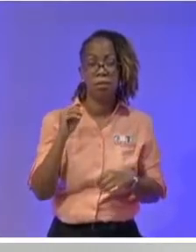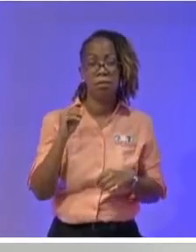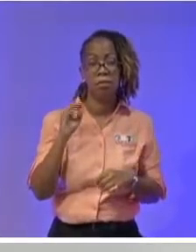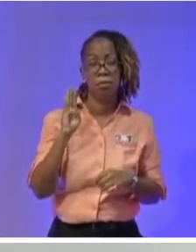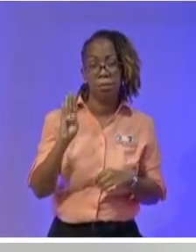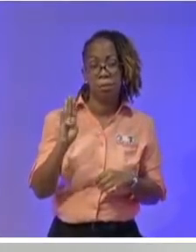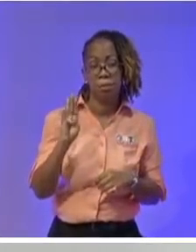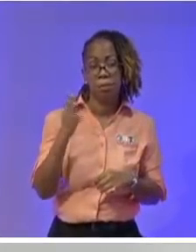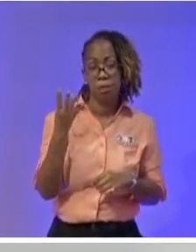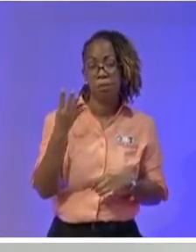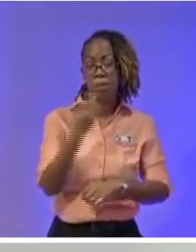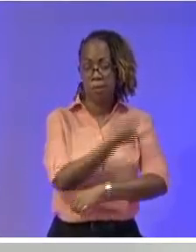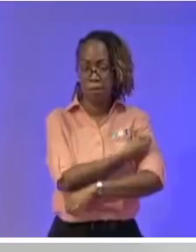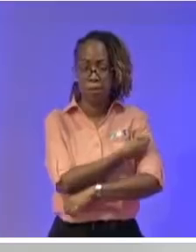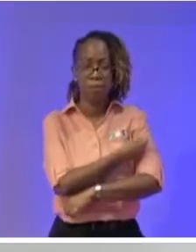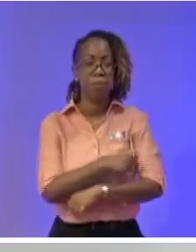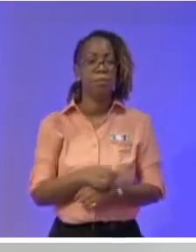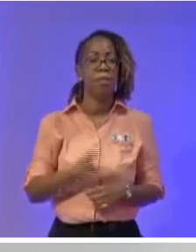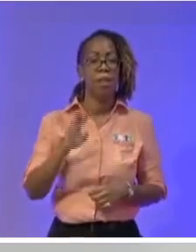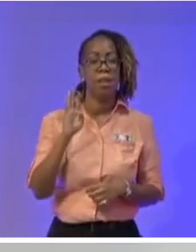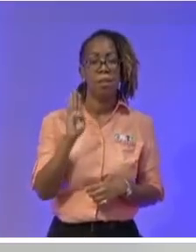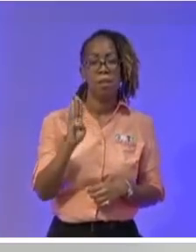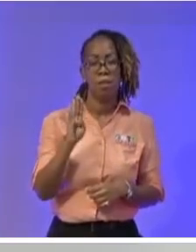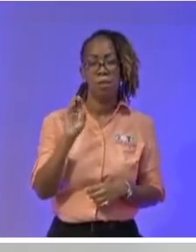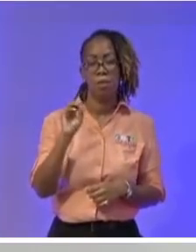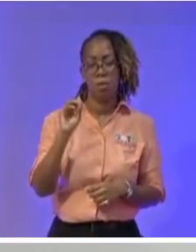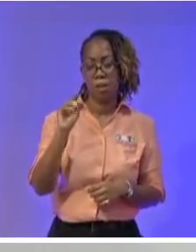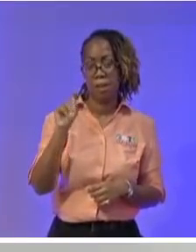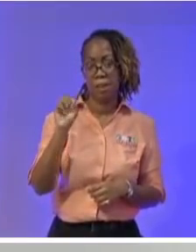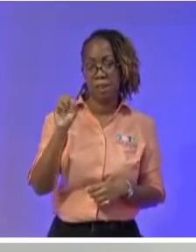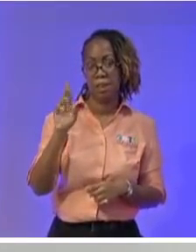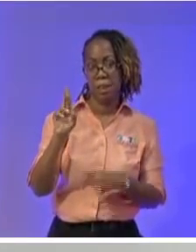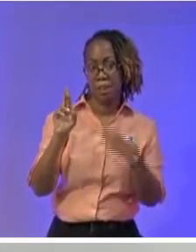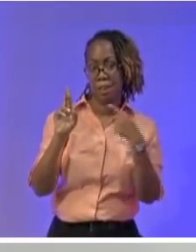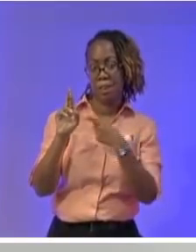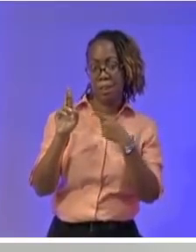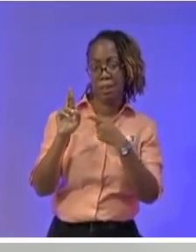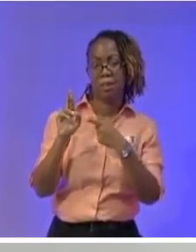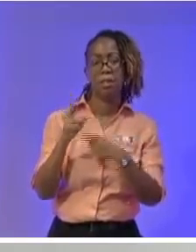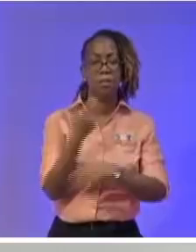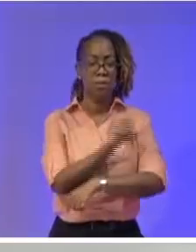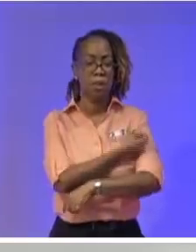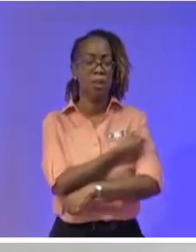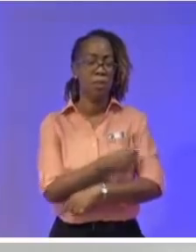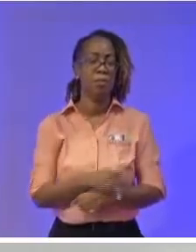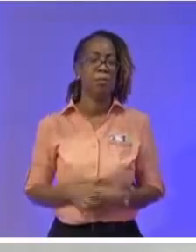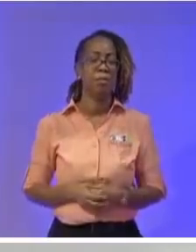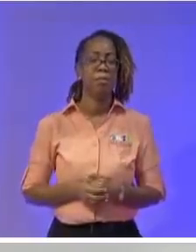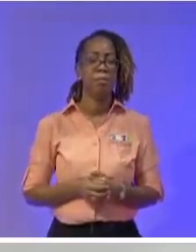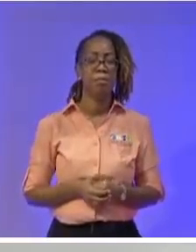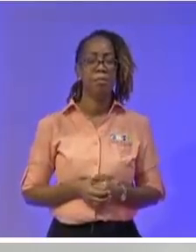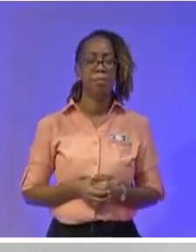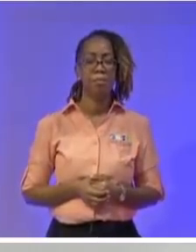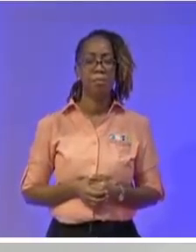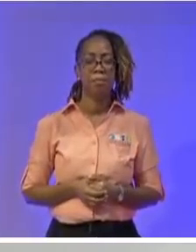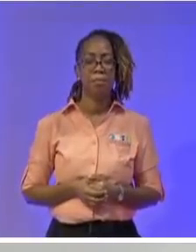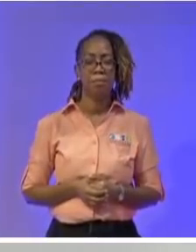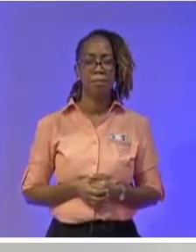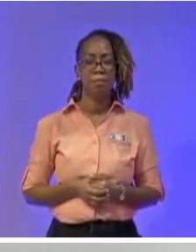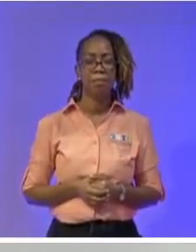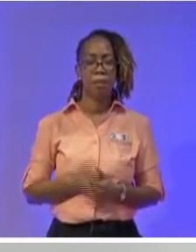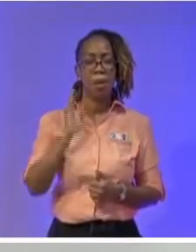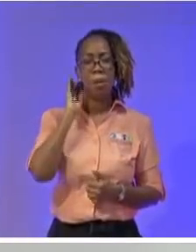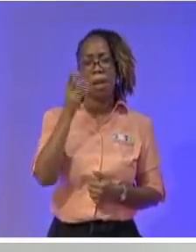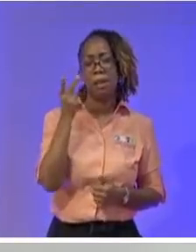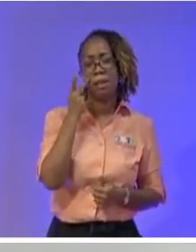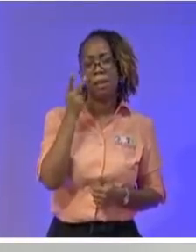week, but we'll alert you beforehand as we do that. And that is reflective of the question you are asking.